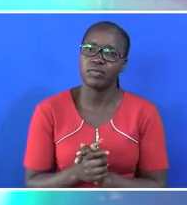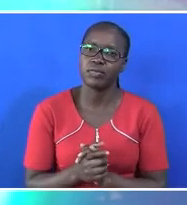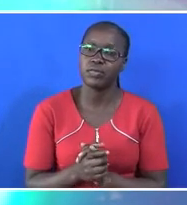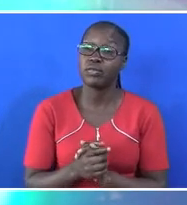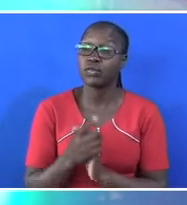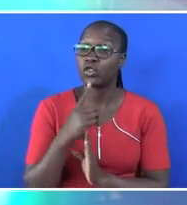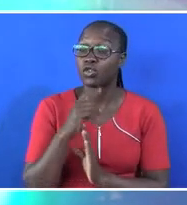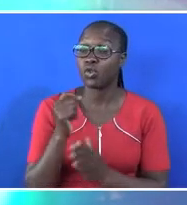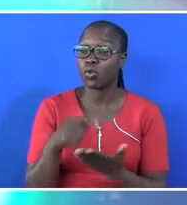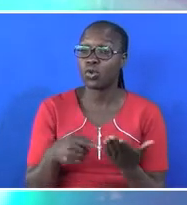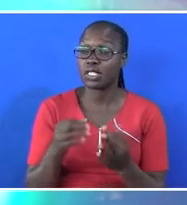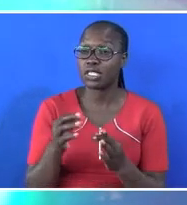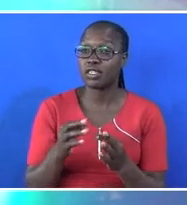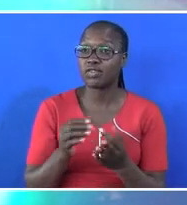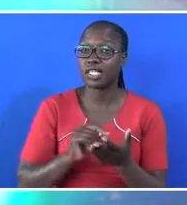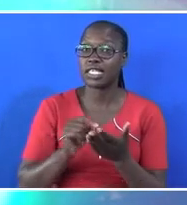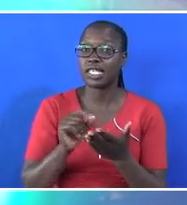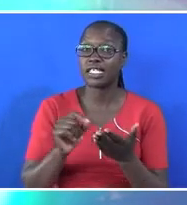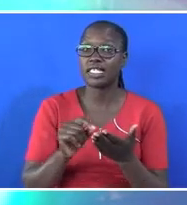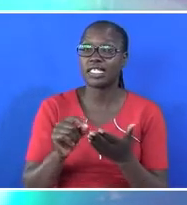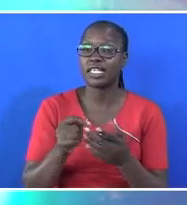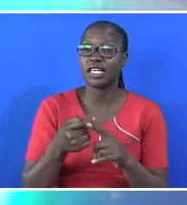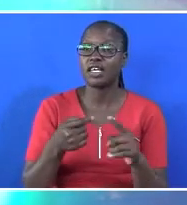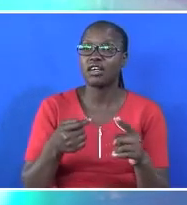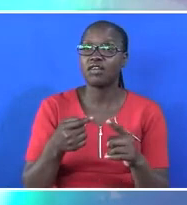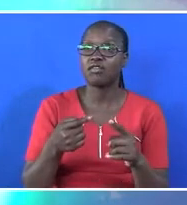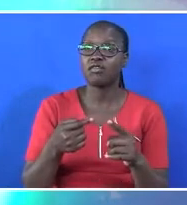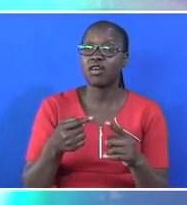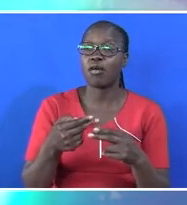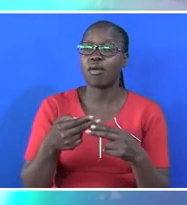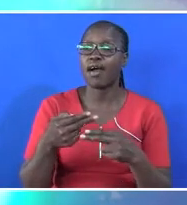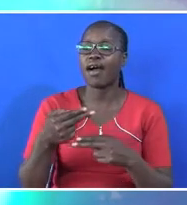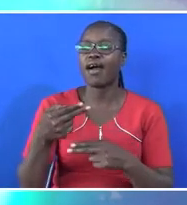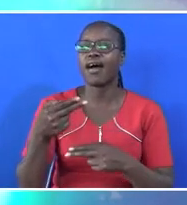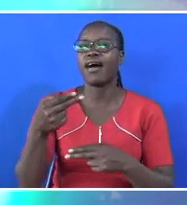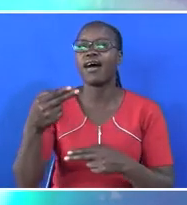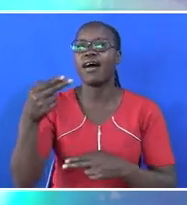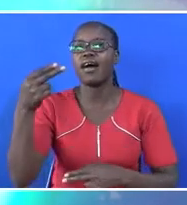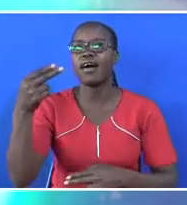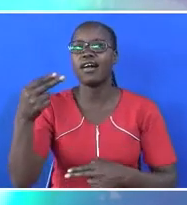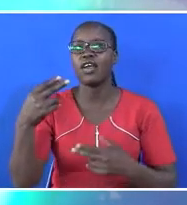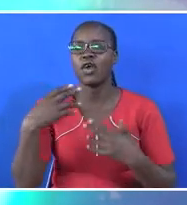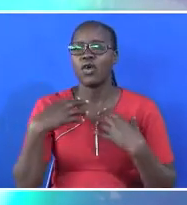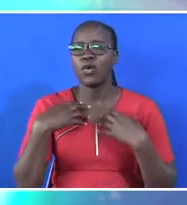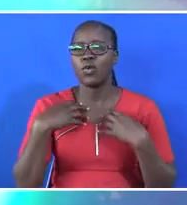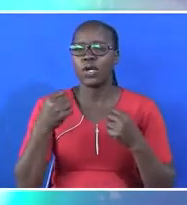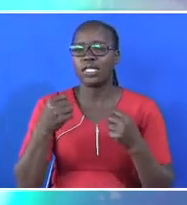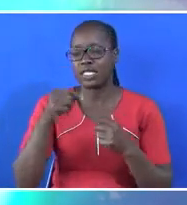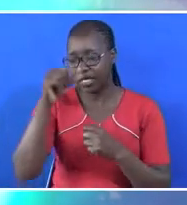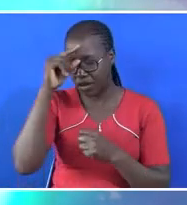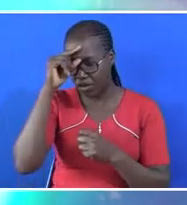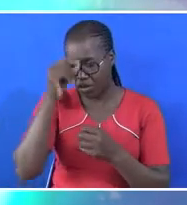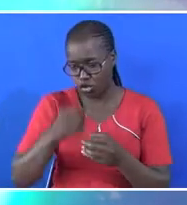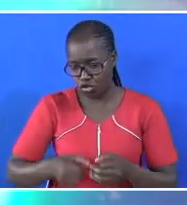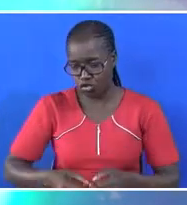So what if the proposition is coming from a high-ranking government official? So what?